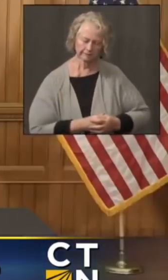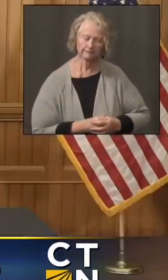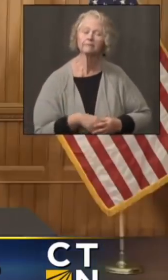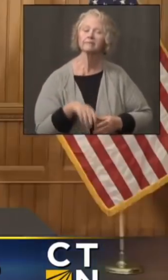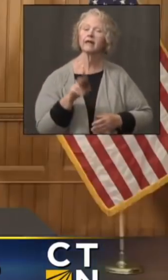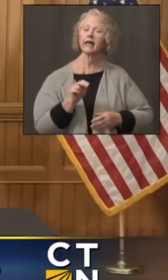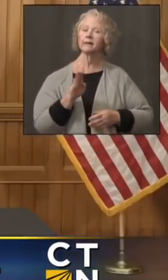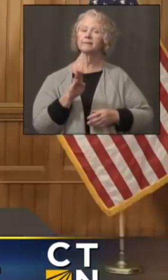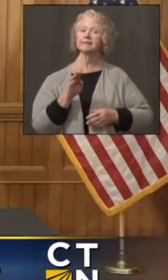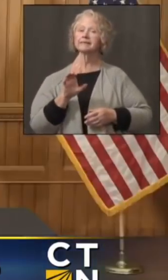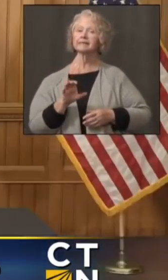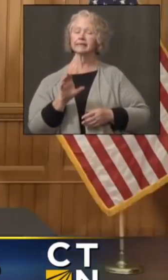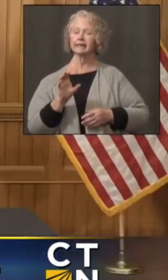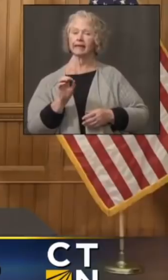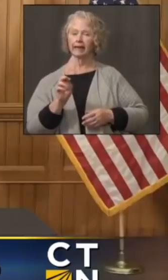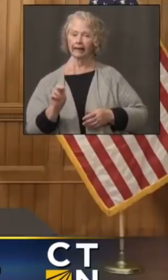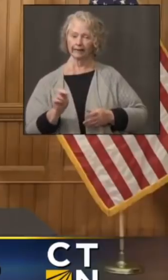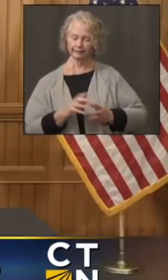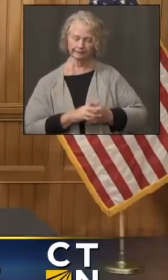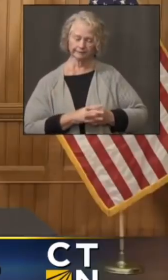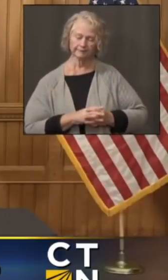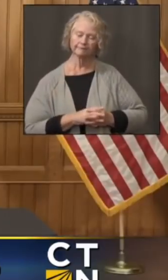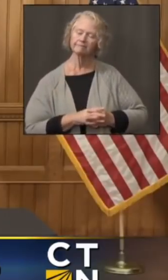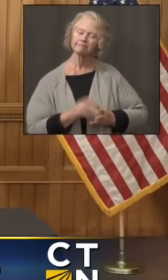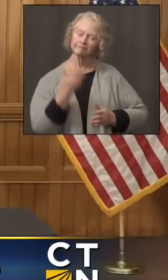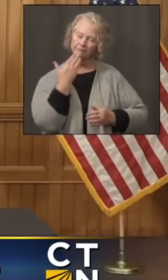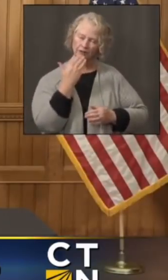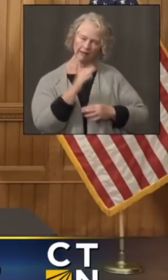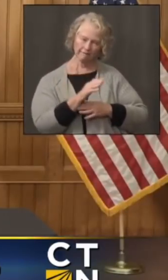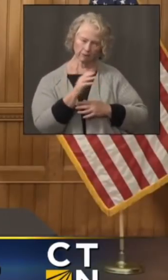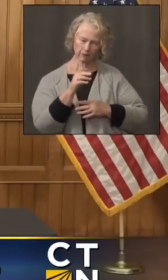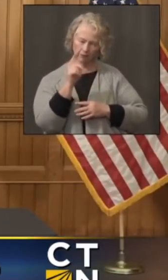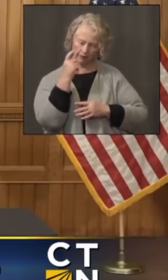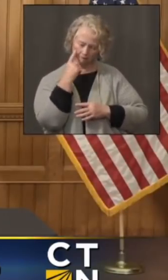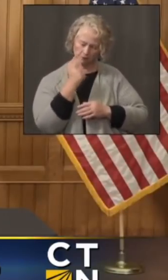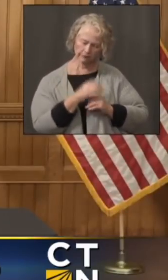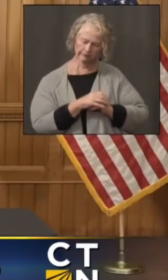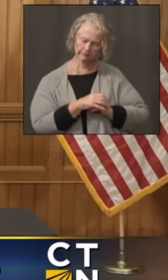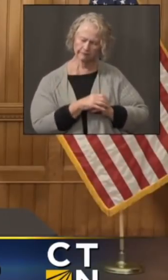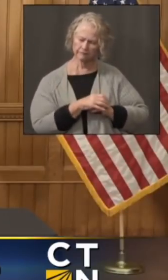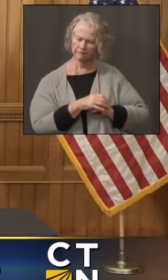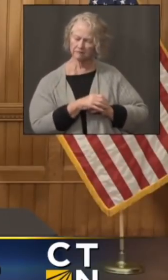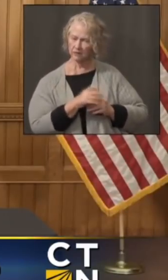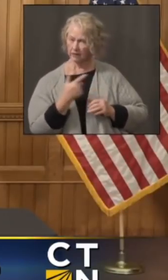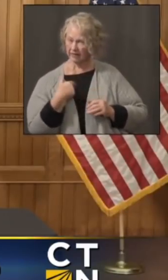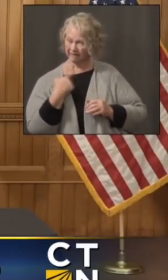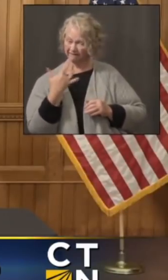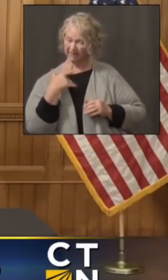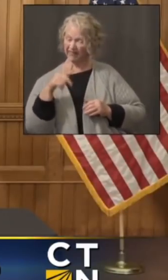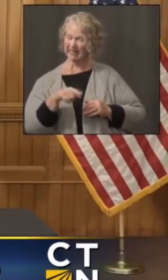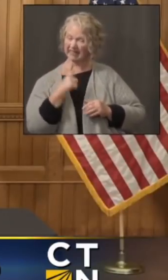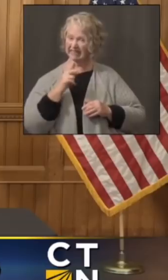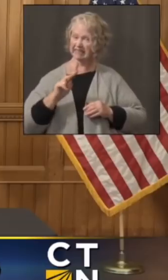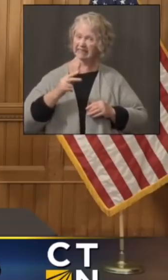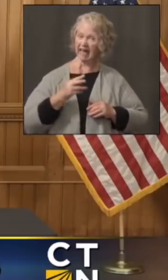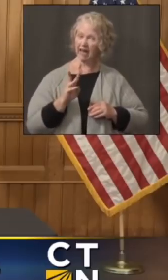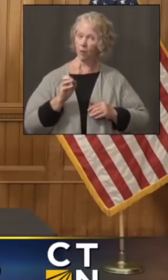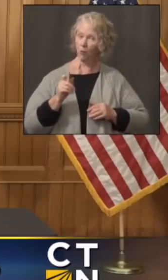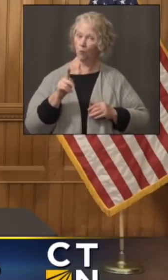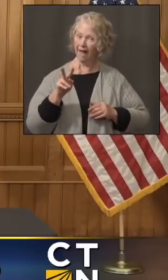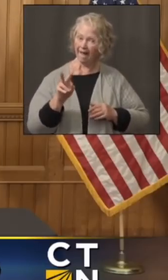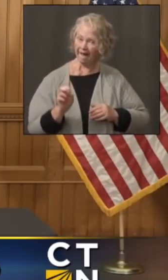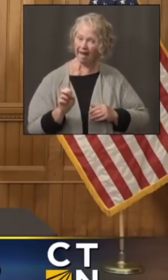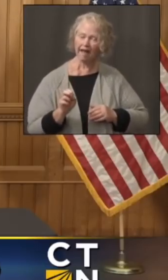NBC Connecticut. Good afternoon, Governor. Are we seeing a second wave or not? Is it one wave with